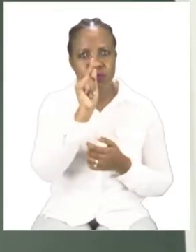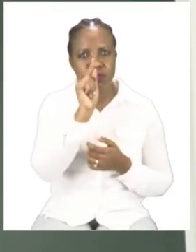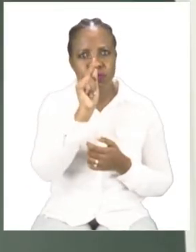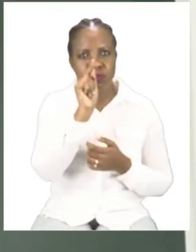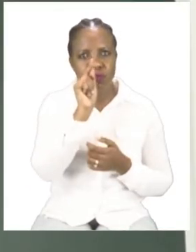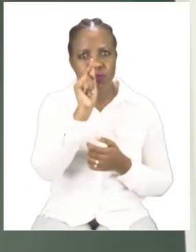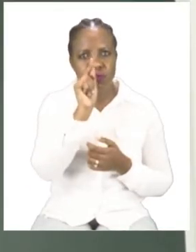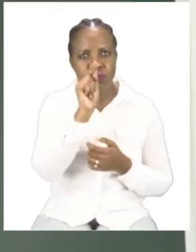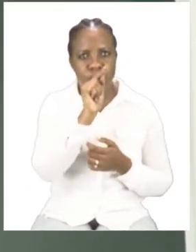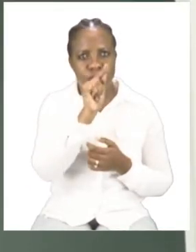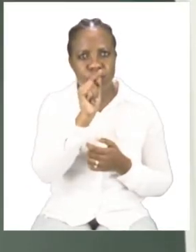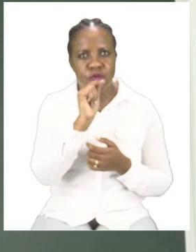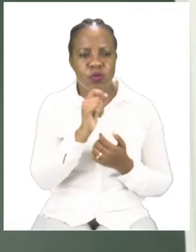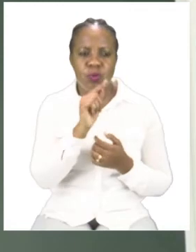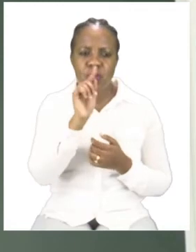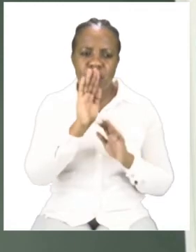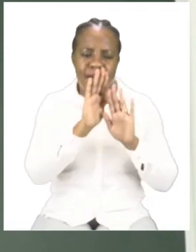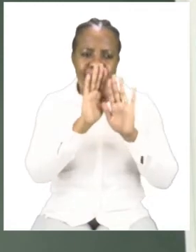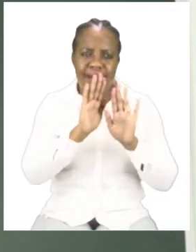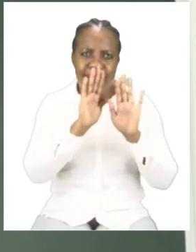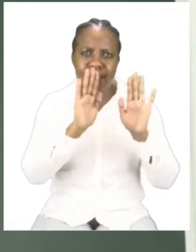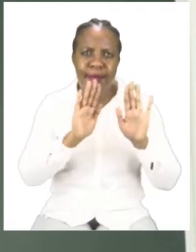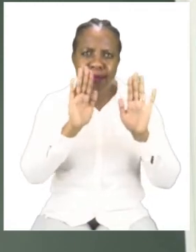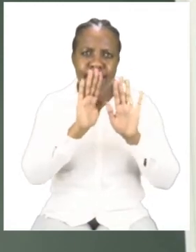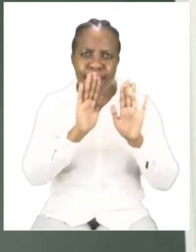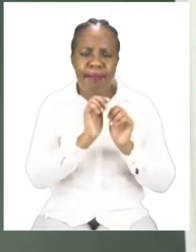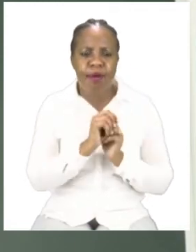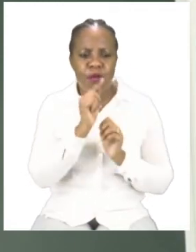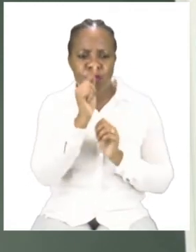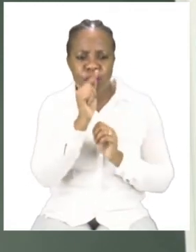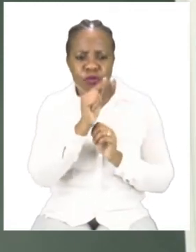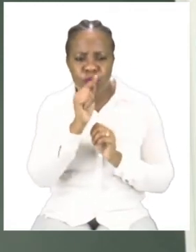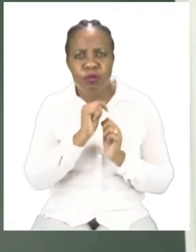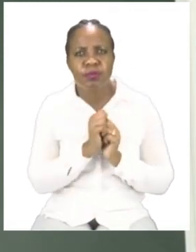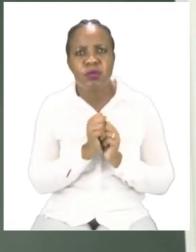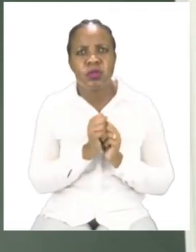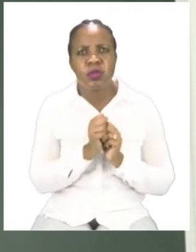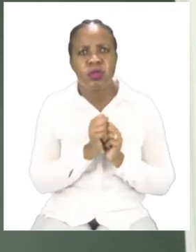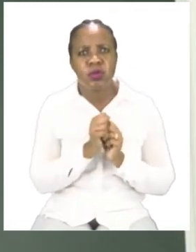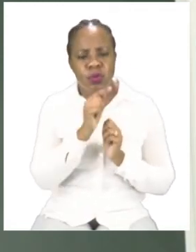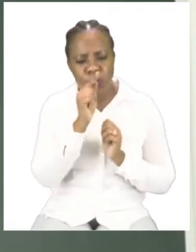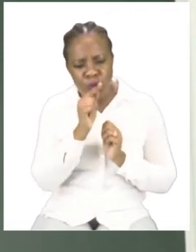So you can color it or you can put stripes to show that there are 6